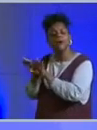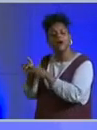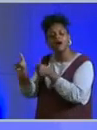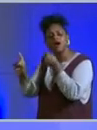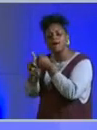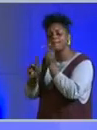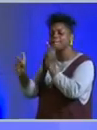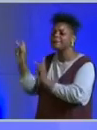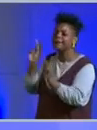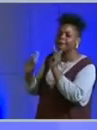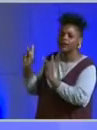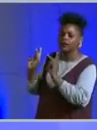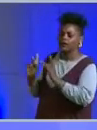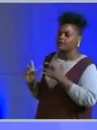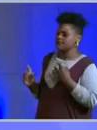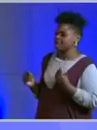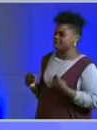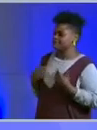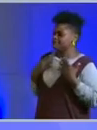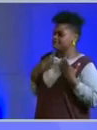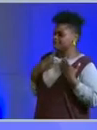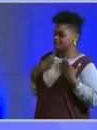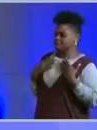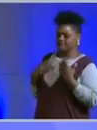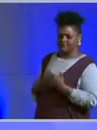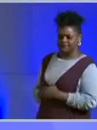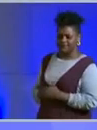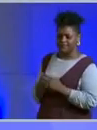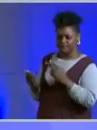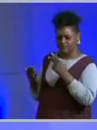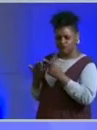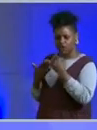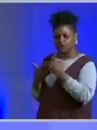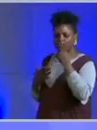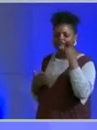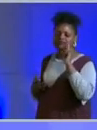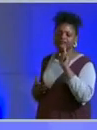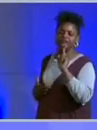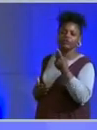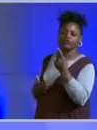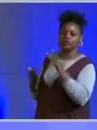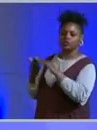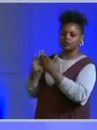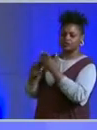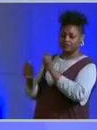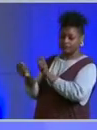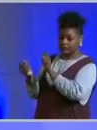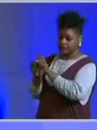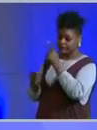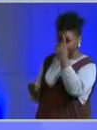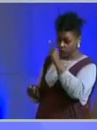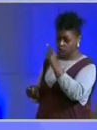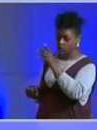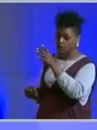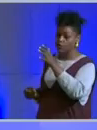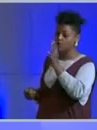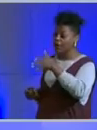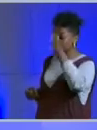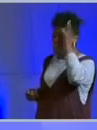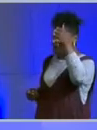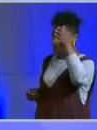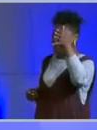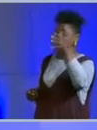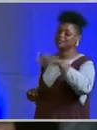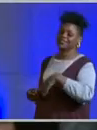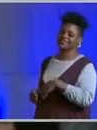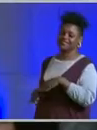had the Plaza West project, which I think is the first community housing specifically for grandparents raising grandchildren. Thank you very much,